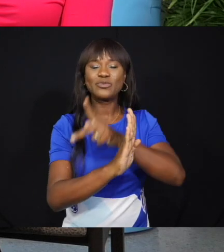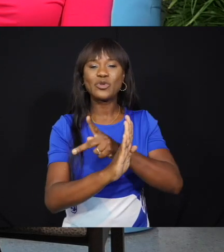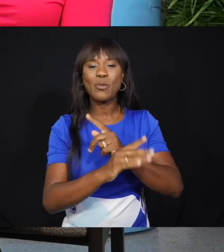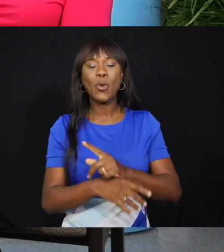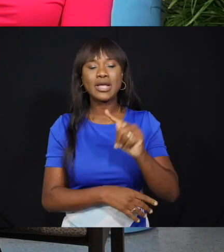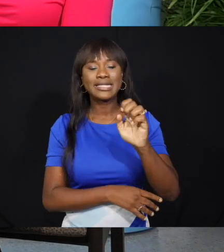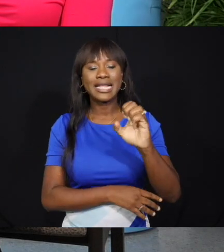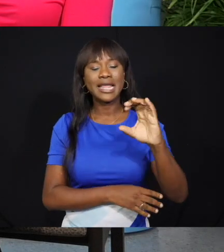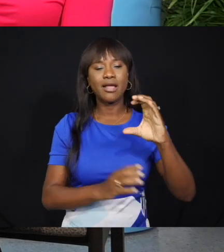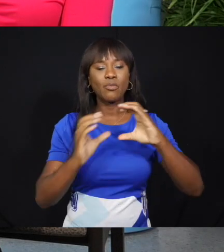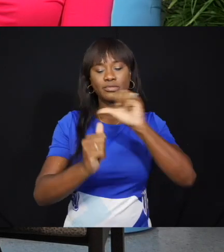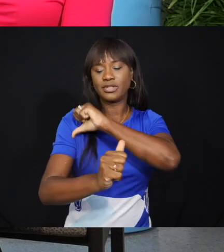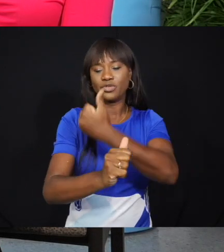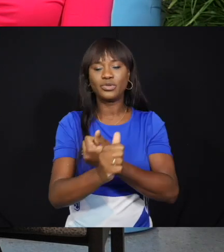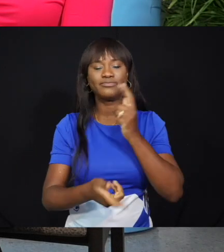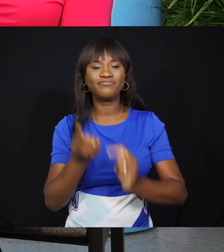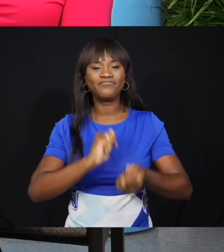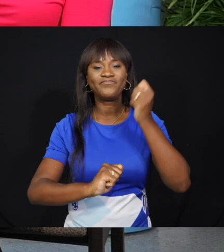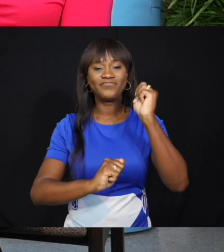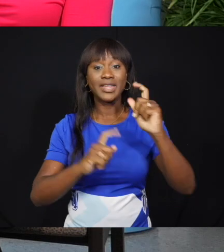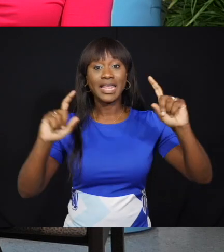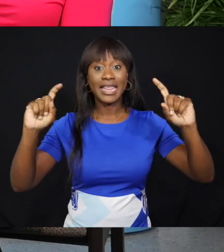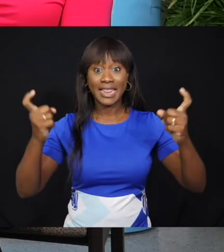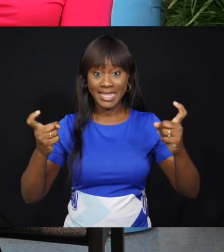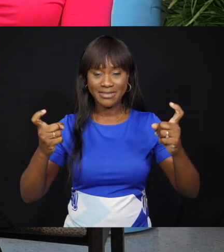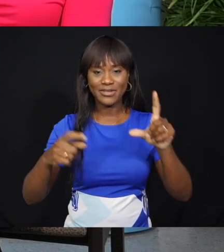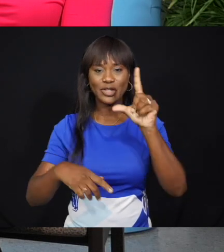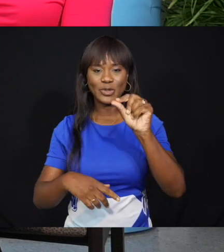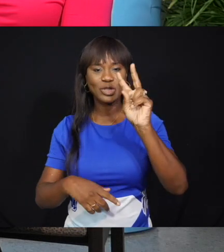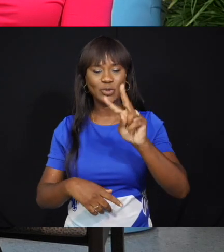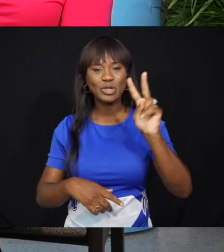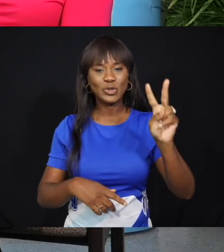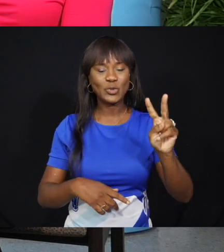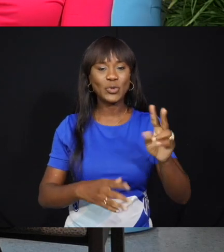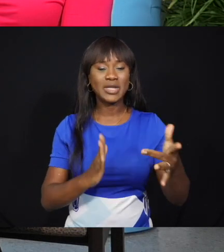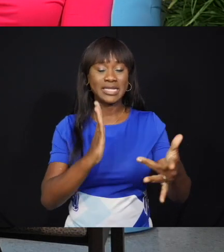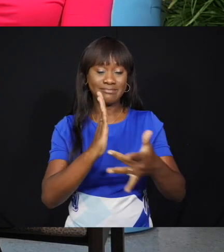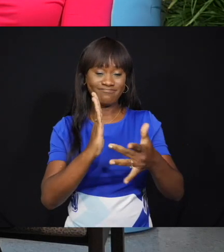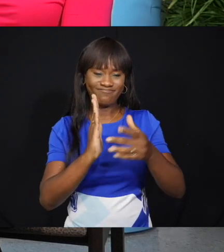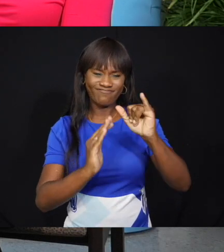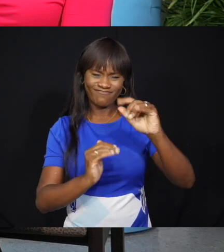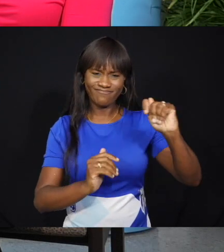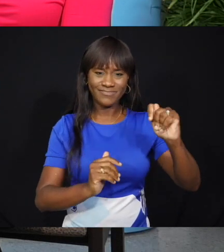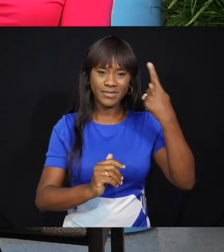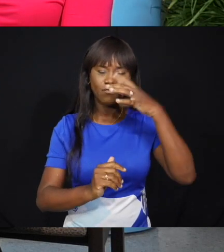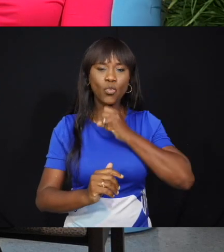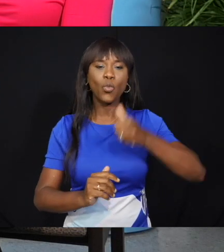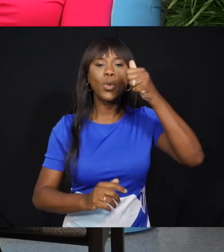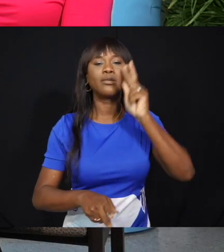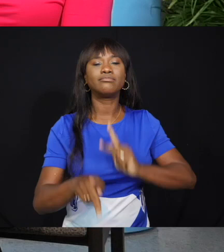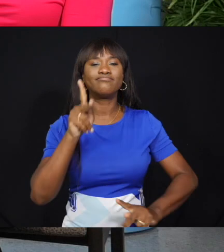courtesy the Telecommunications Authority of Trinidad and Tobago. The theme of 2022, Digital Technologies for